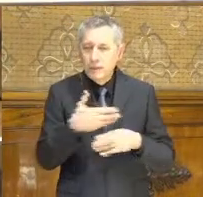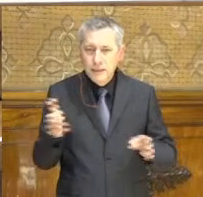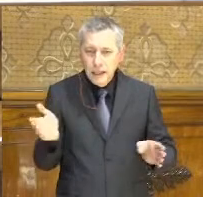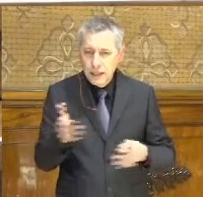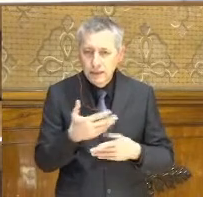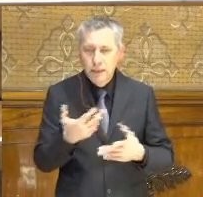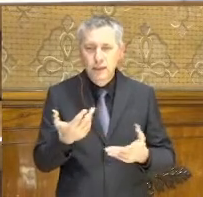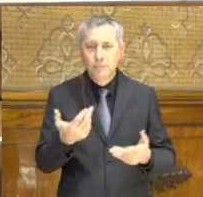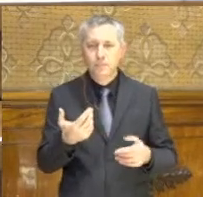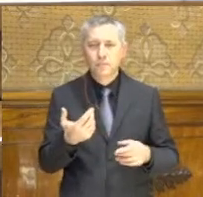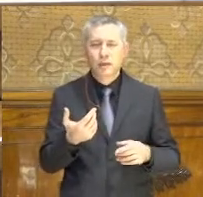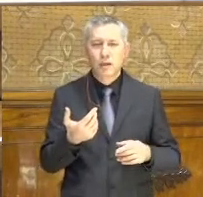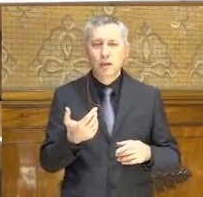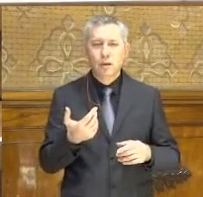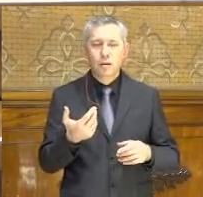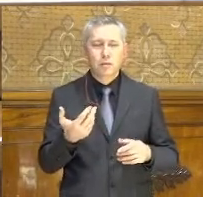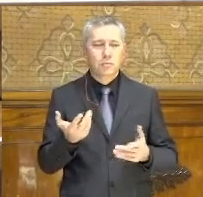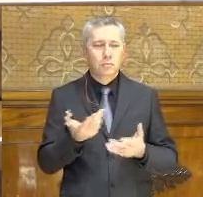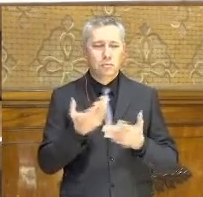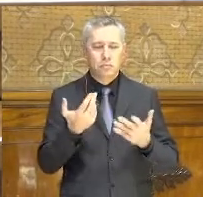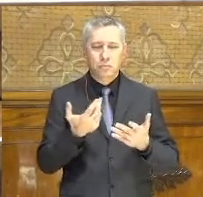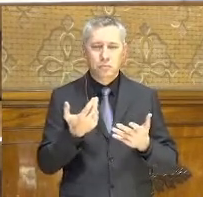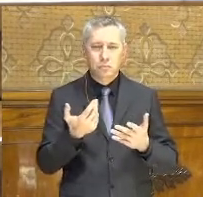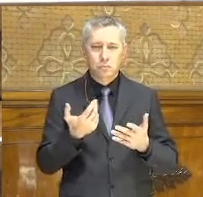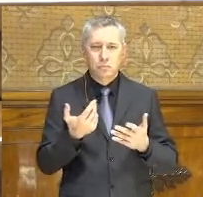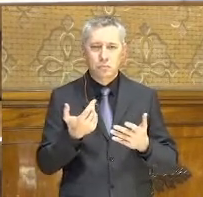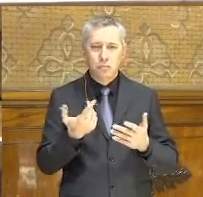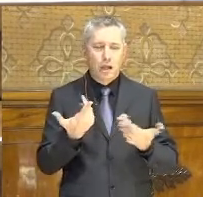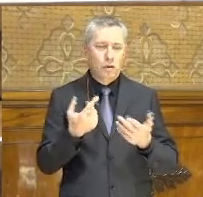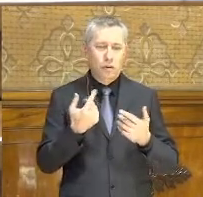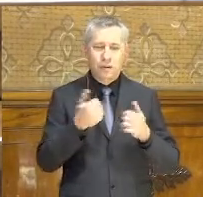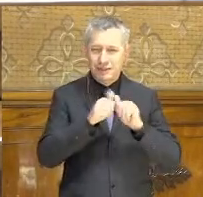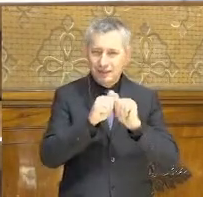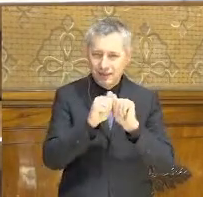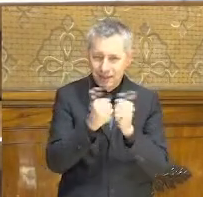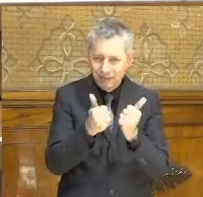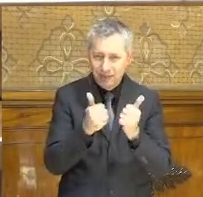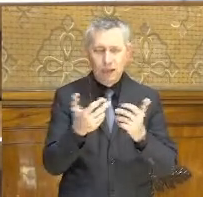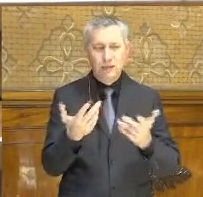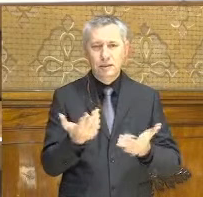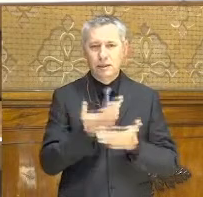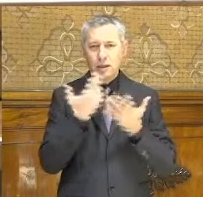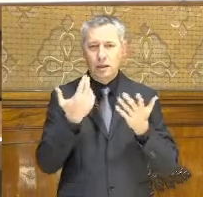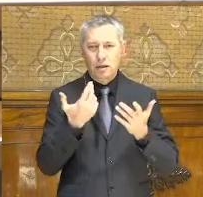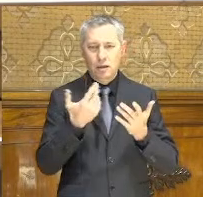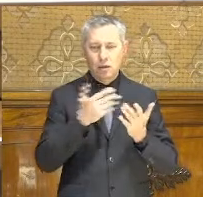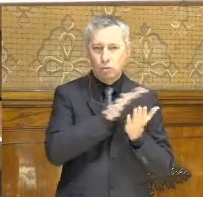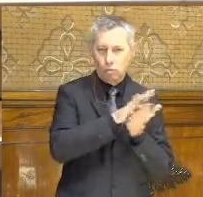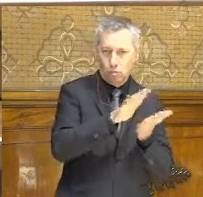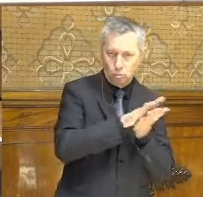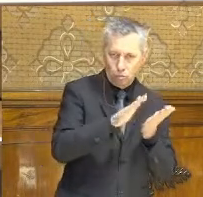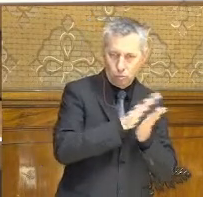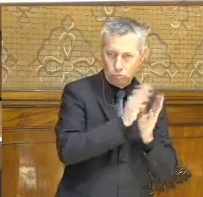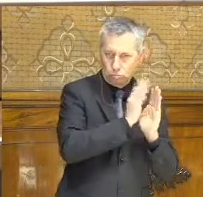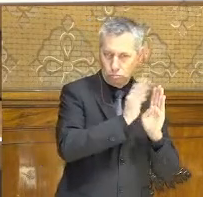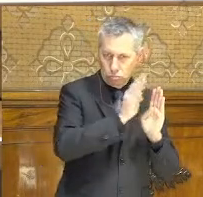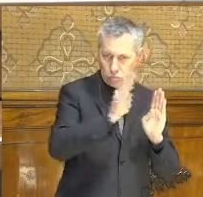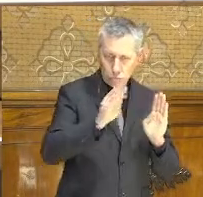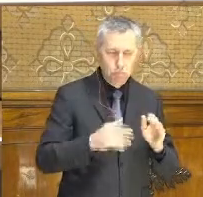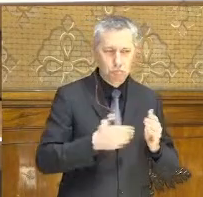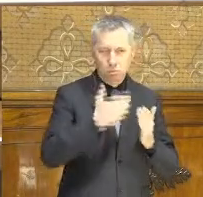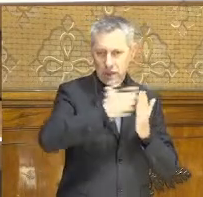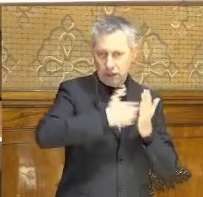be so many things. You know, there has to be a culture of publishing, printing, reviewing, you know,